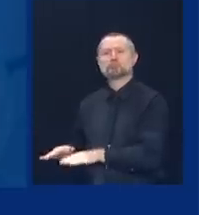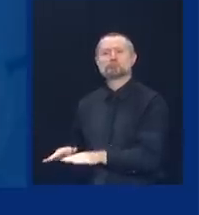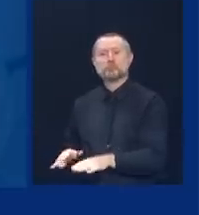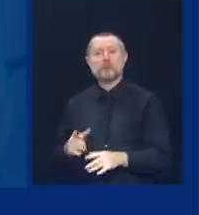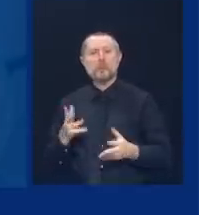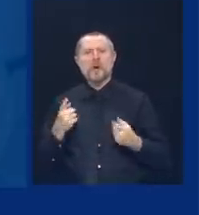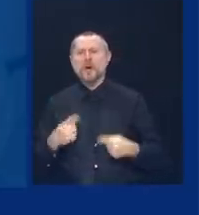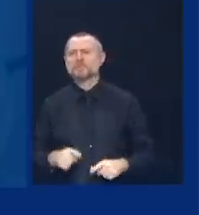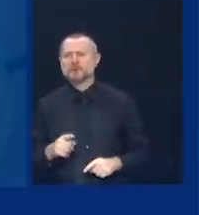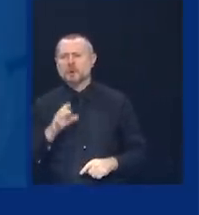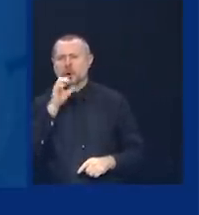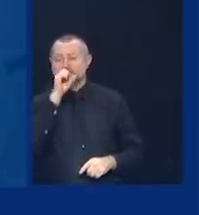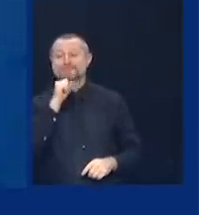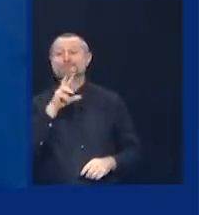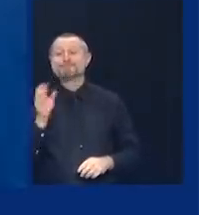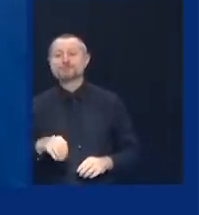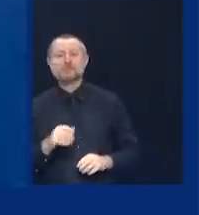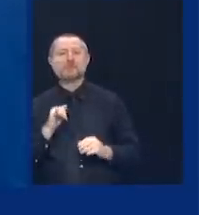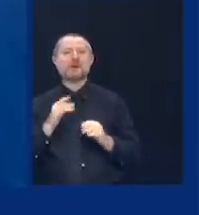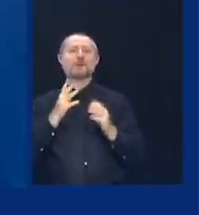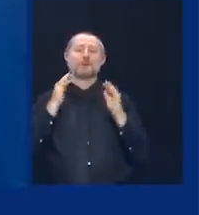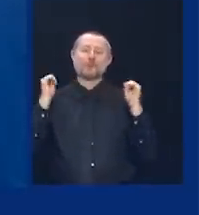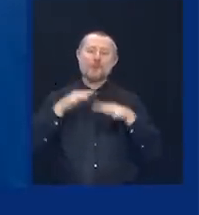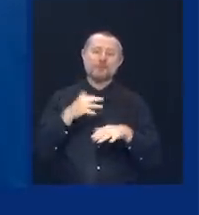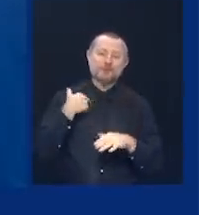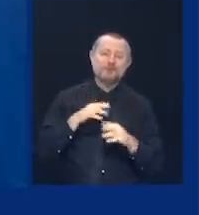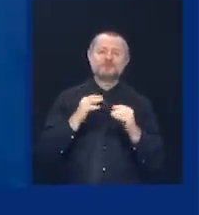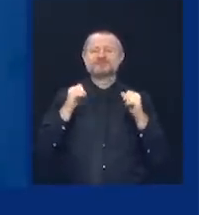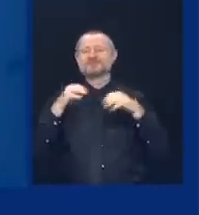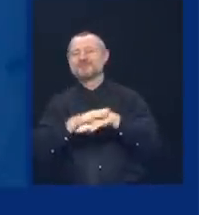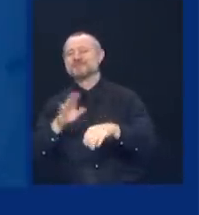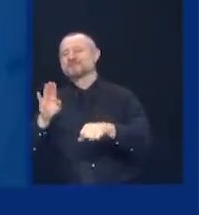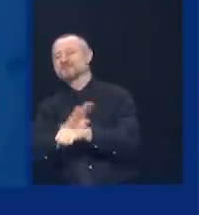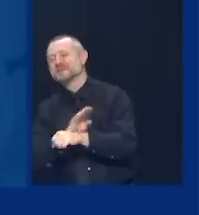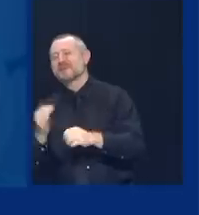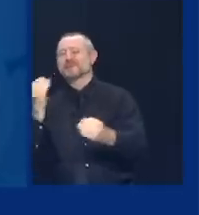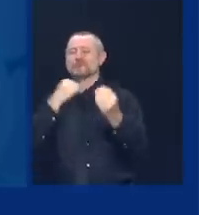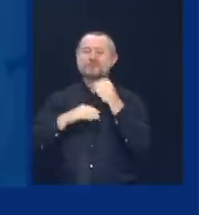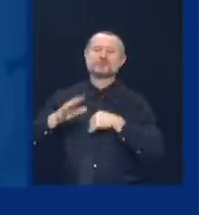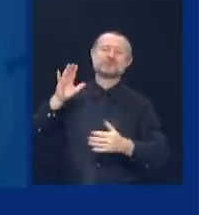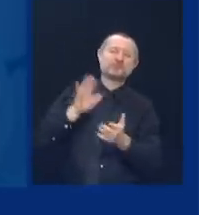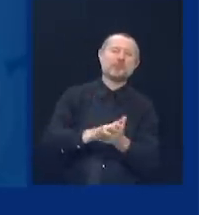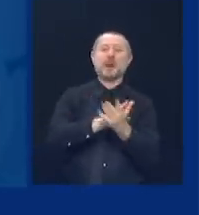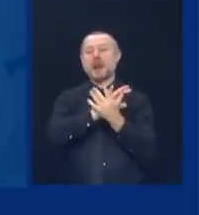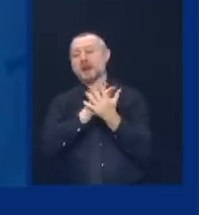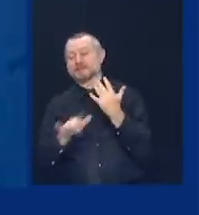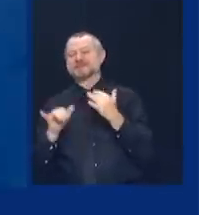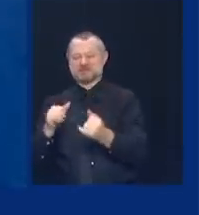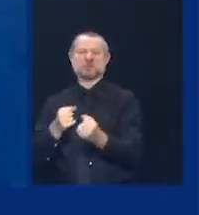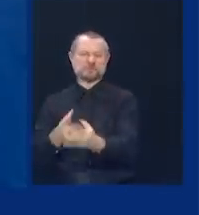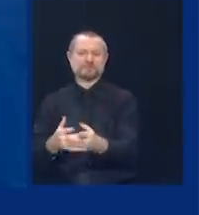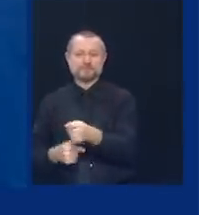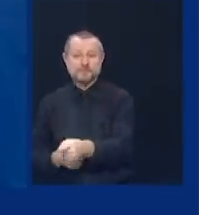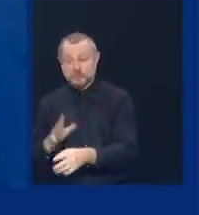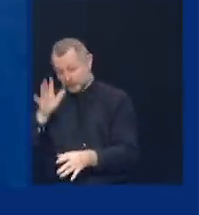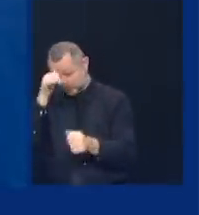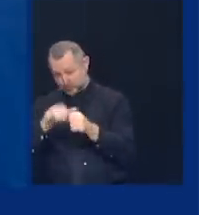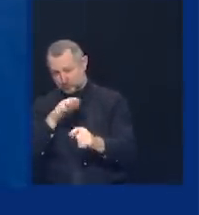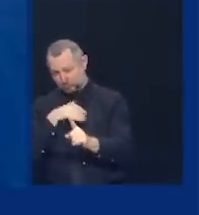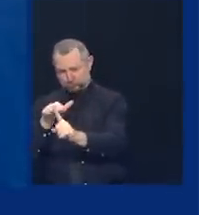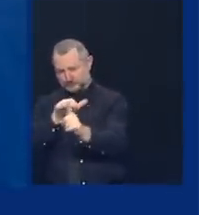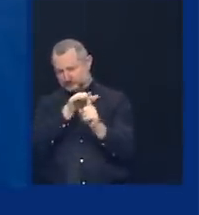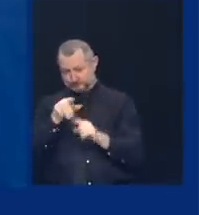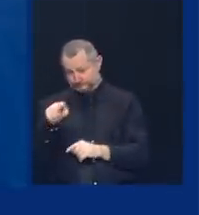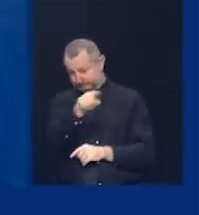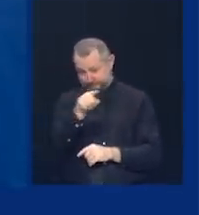zone? Houses of worship, mass gatherings, business, dinings, and schools. Remember, with schools, there's what we